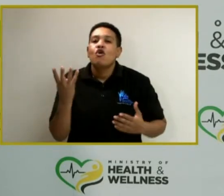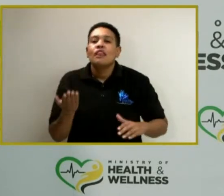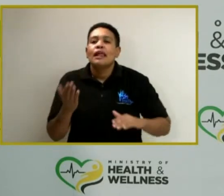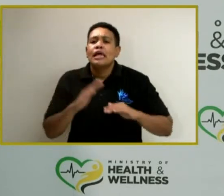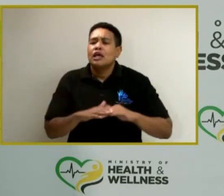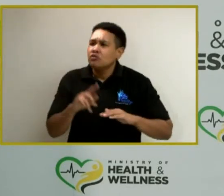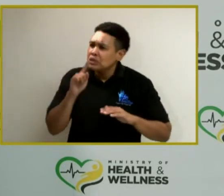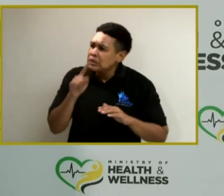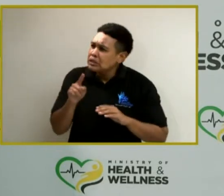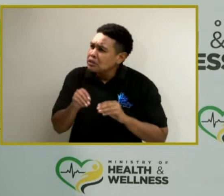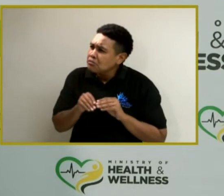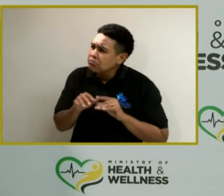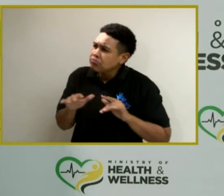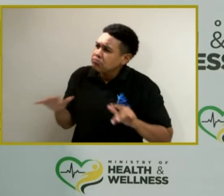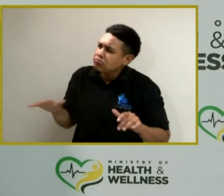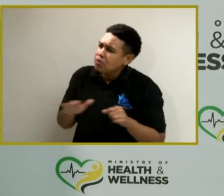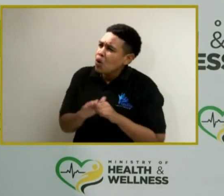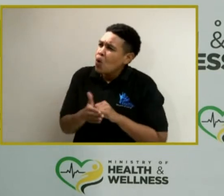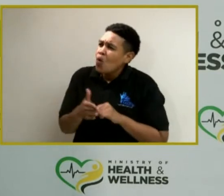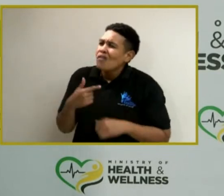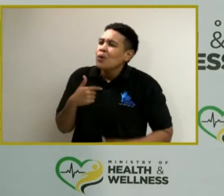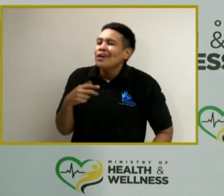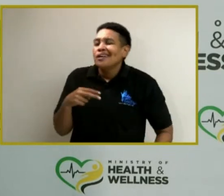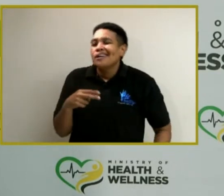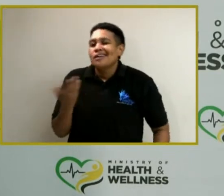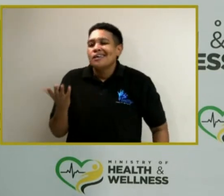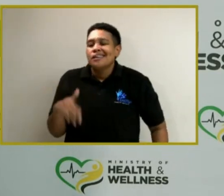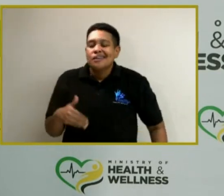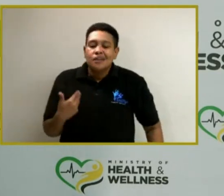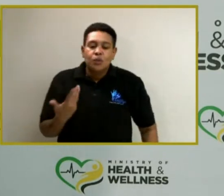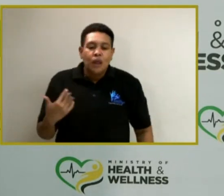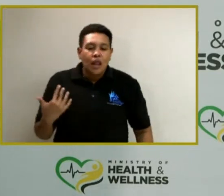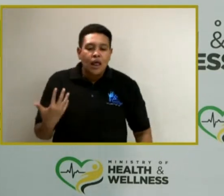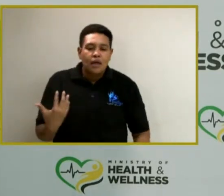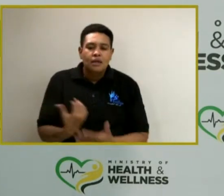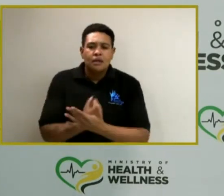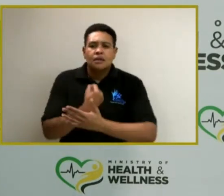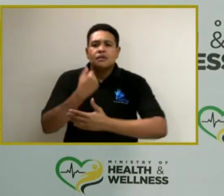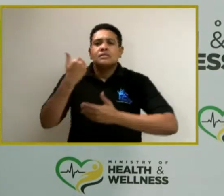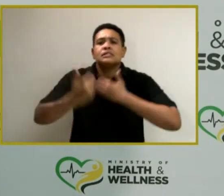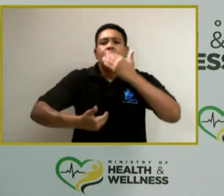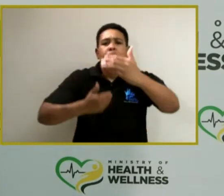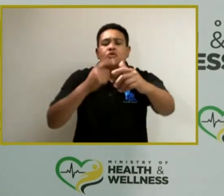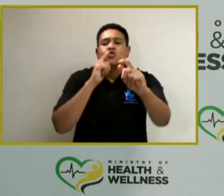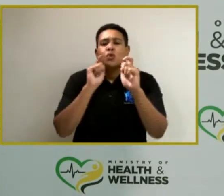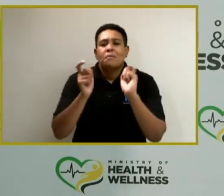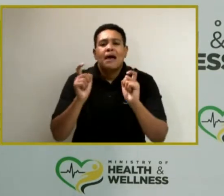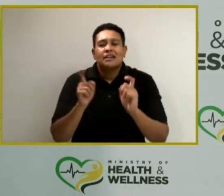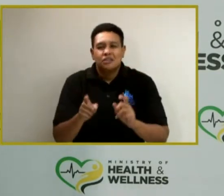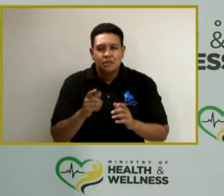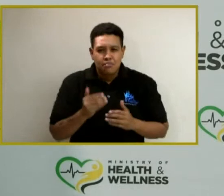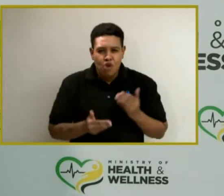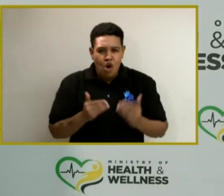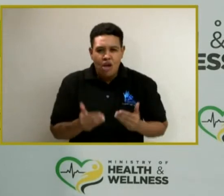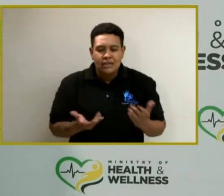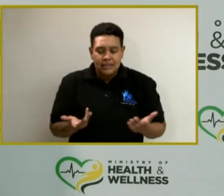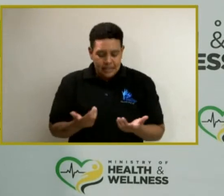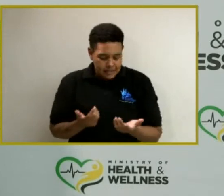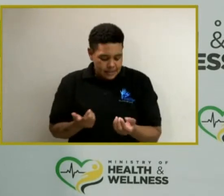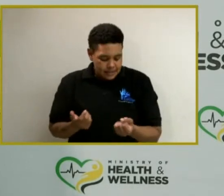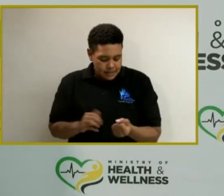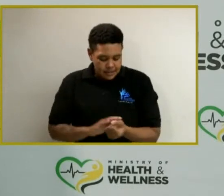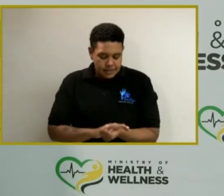not been taking or have taken steps to manage the process